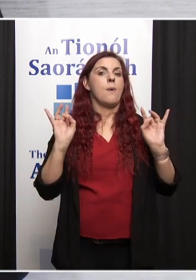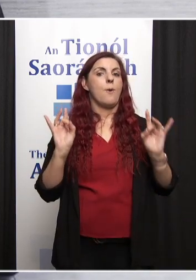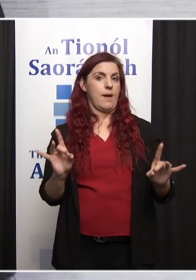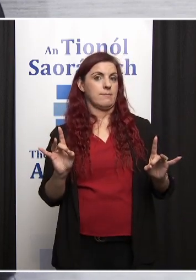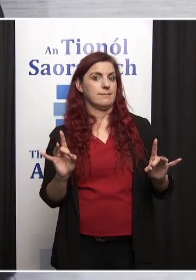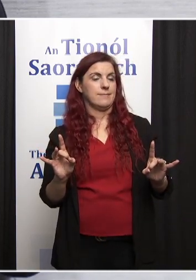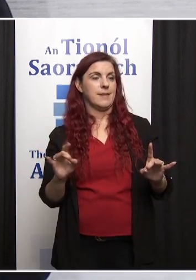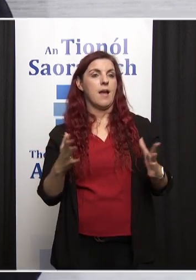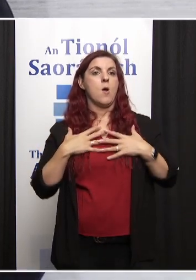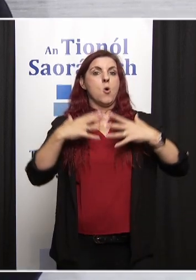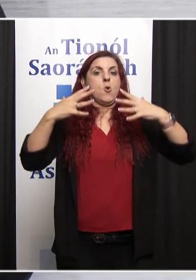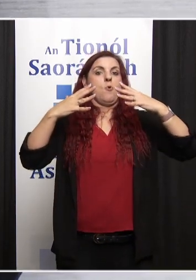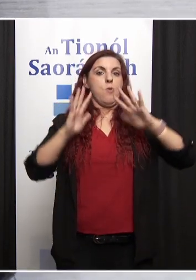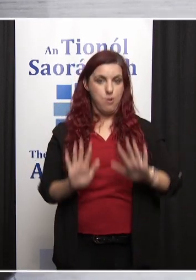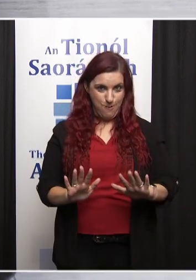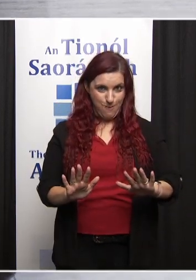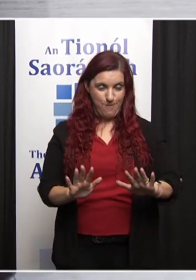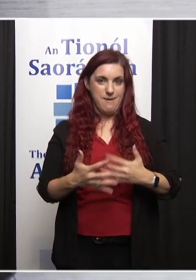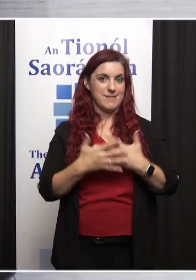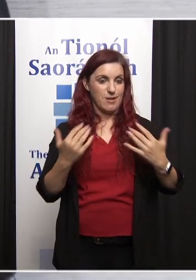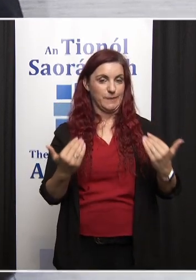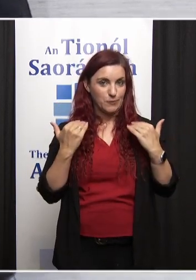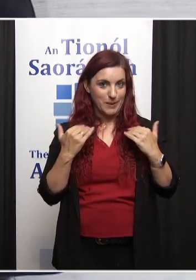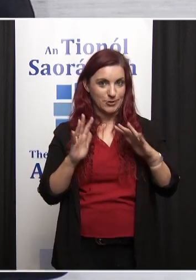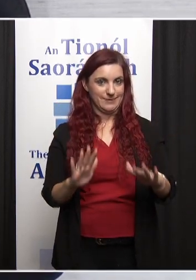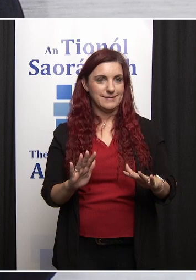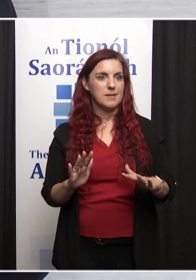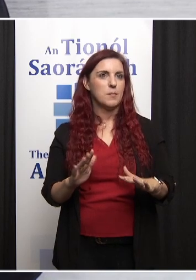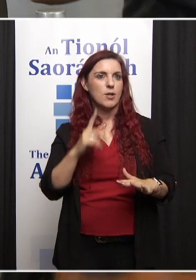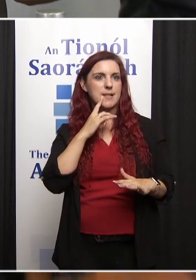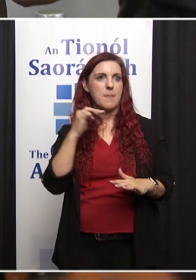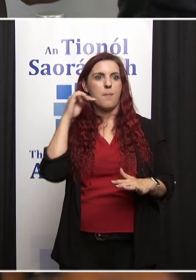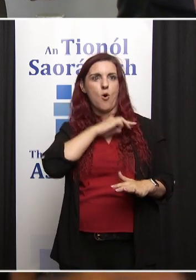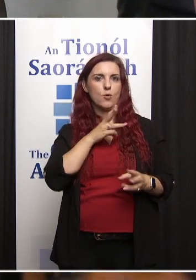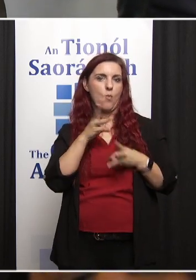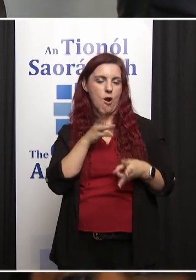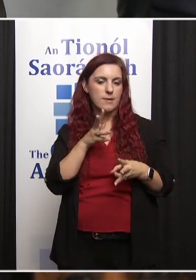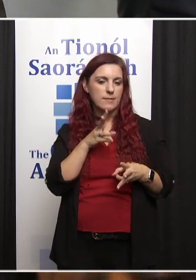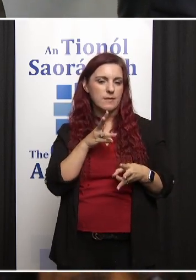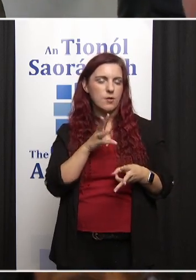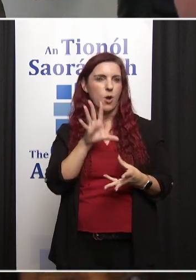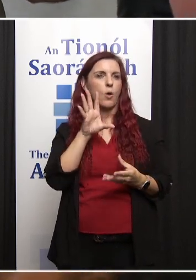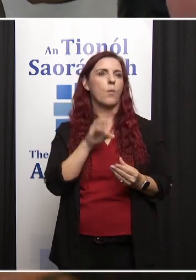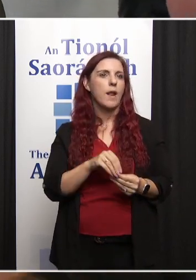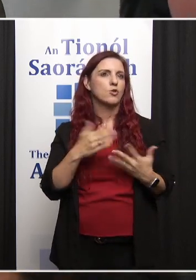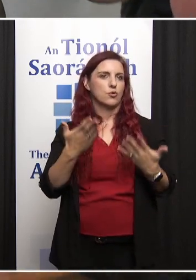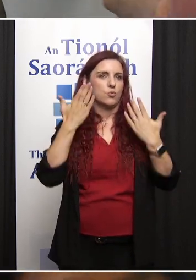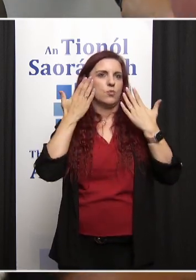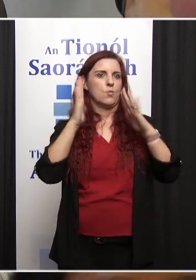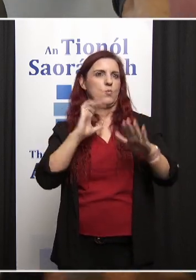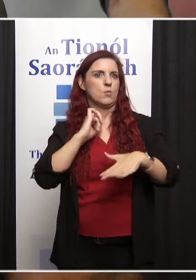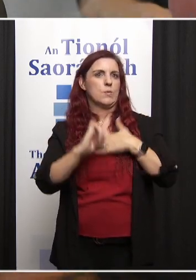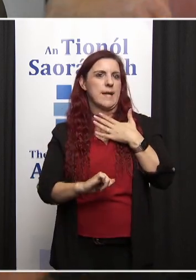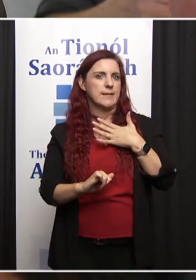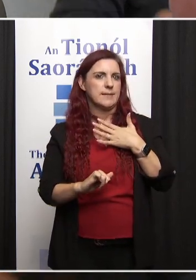can all take a big deep breath, but consider the really important work you have to do. And I'm going to conclude, but just go back down to the programme. I've